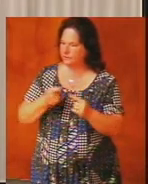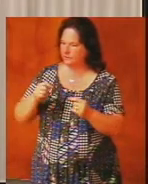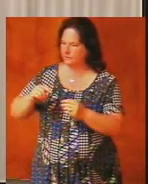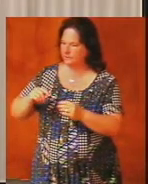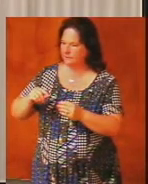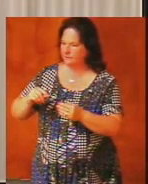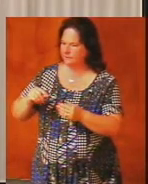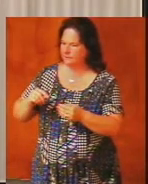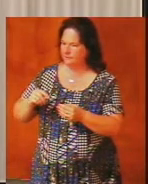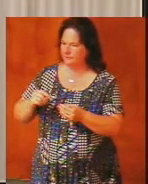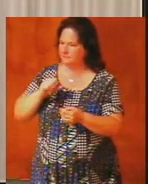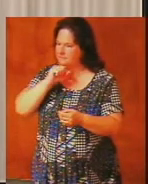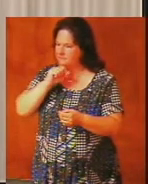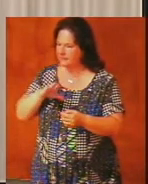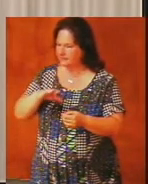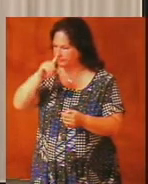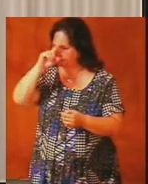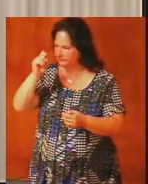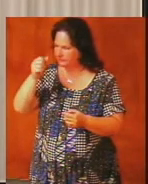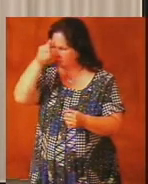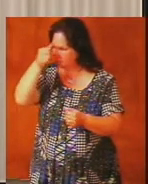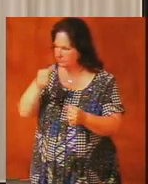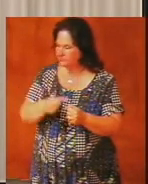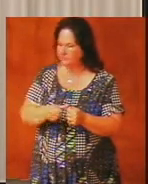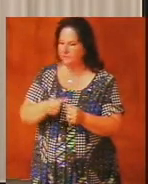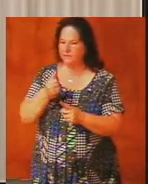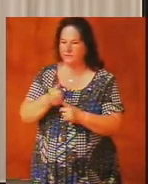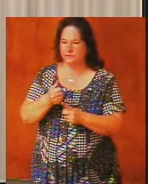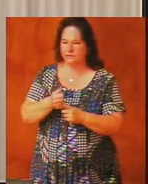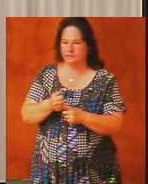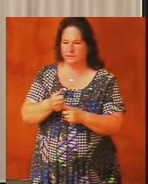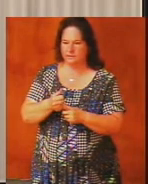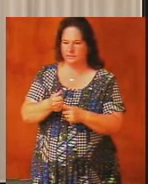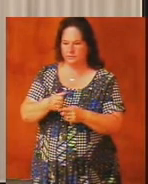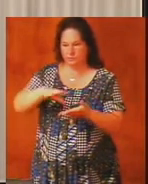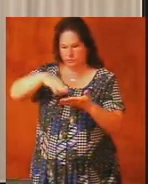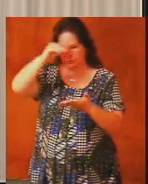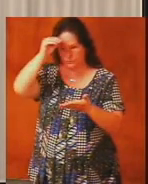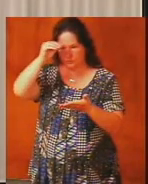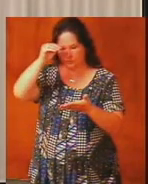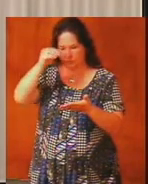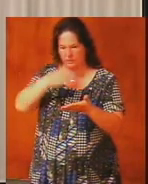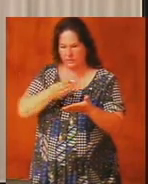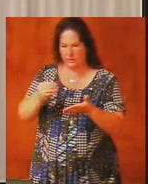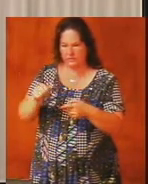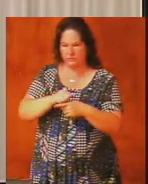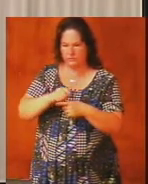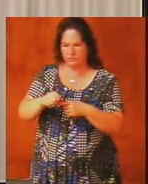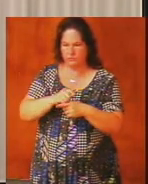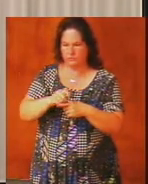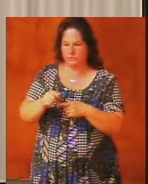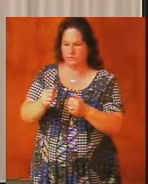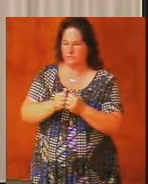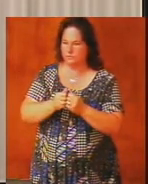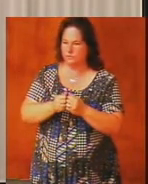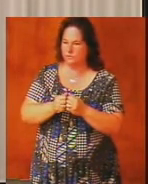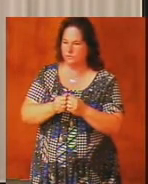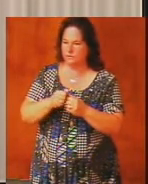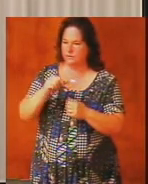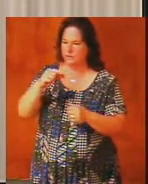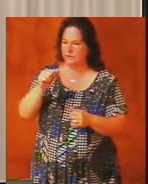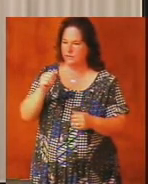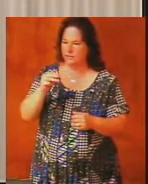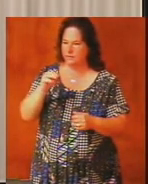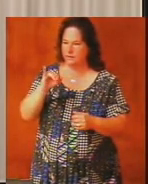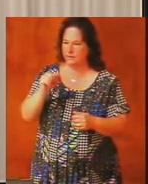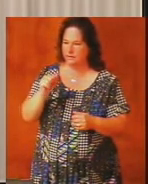Because remember, he had been taught and trained at the feet of Gamaliel, one of the